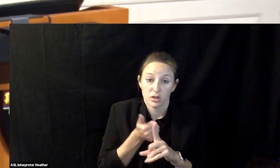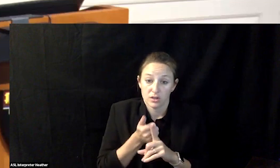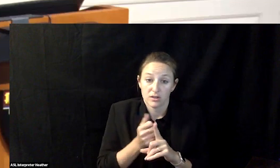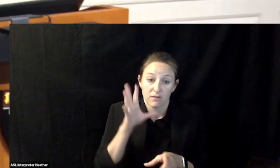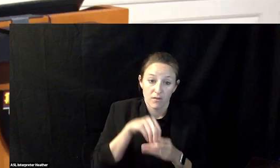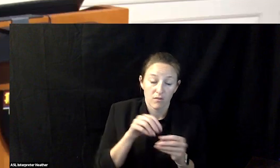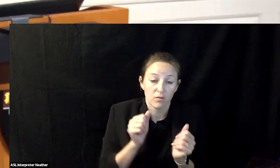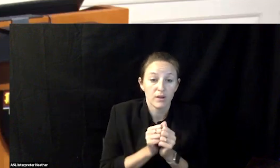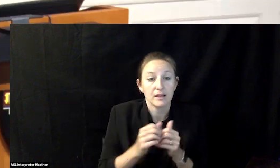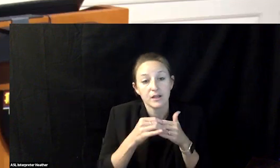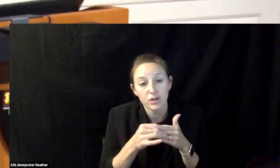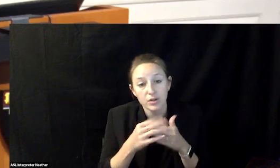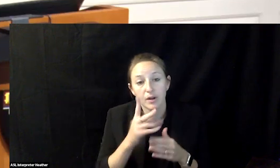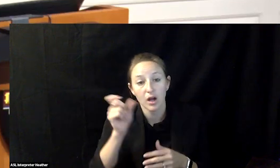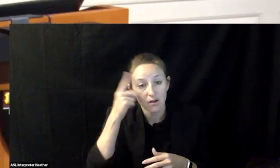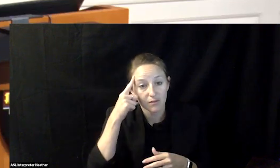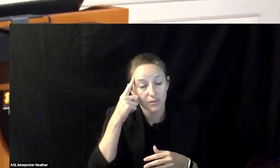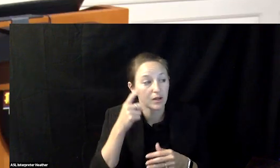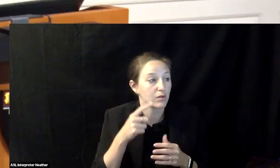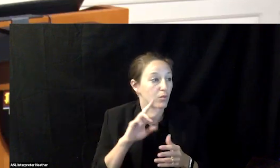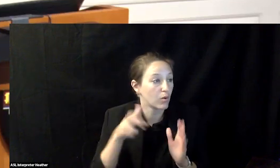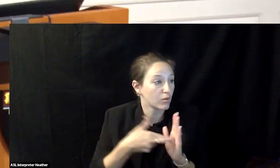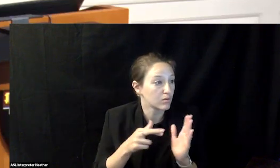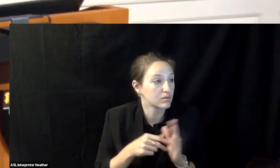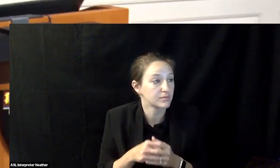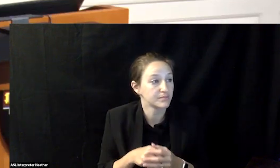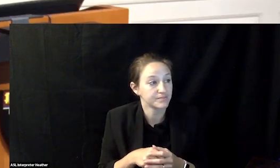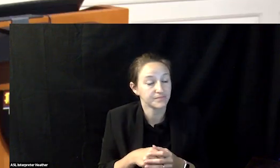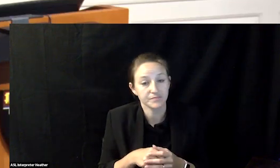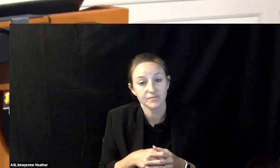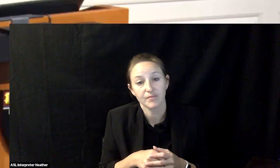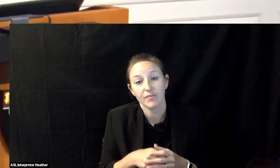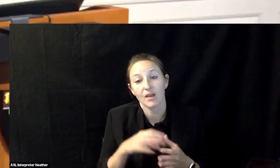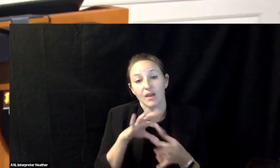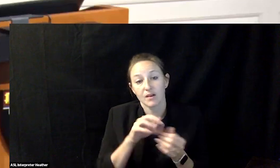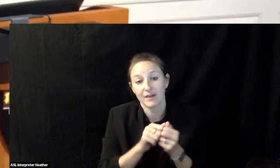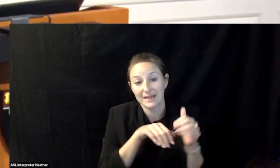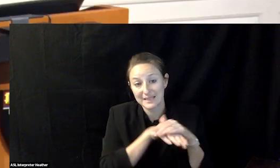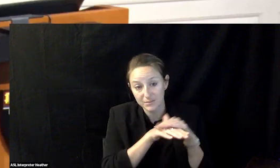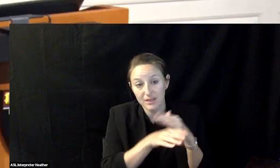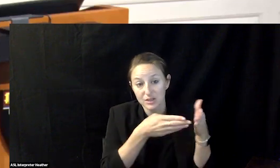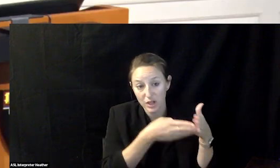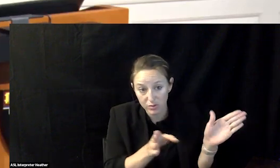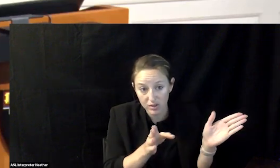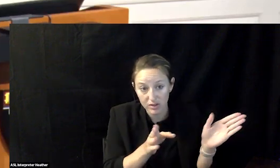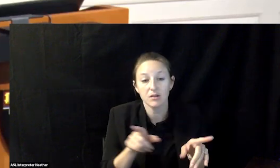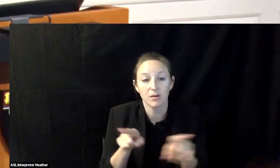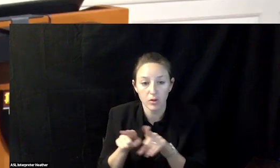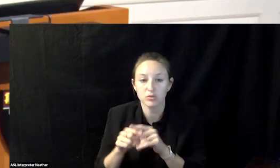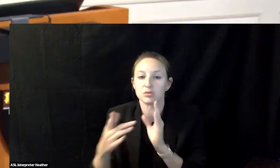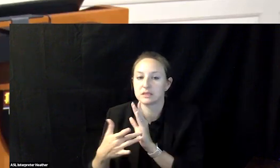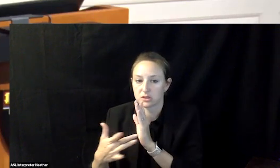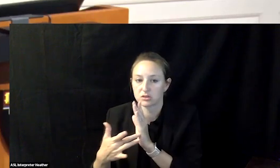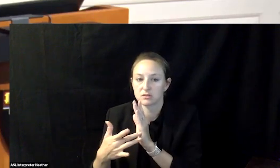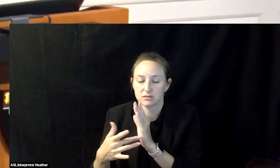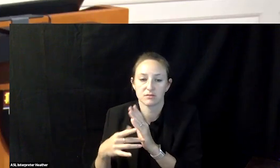roles related to accessibility generally and digital accessibility specifically. So please help give a warm Harvard welcome